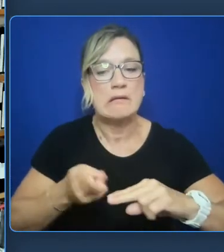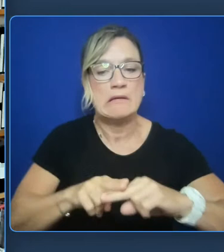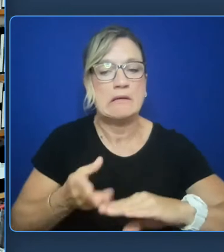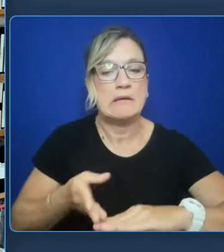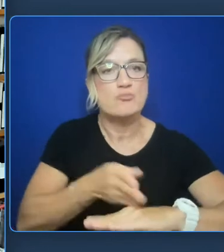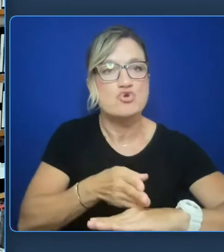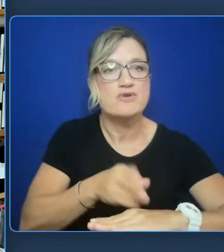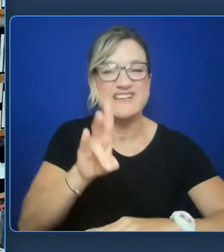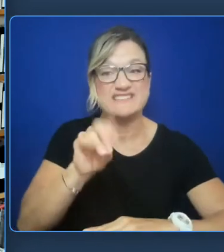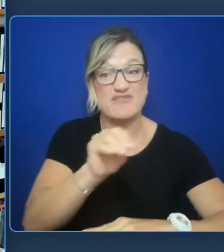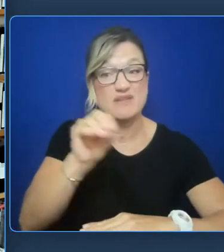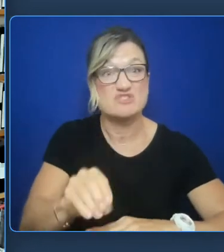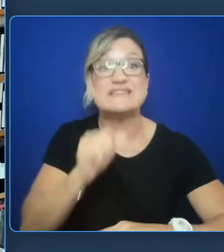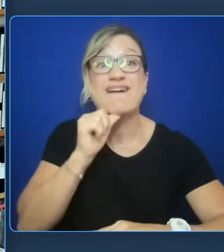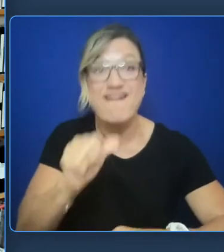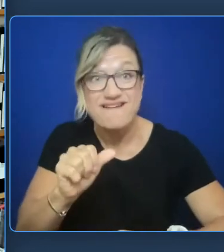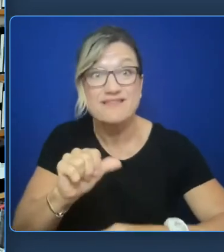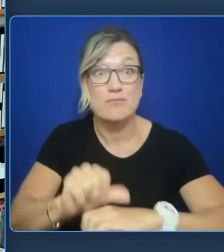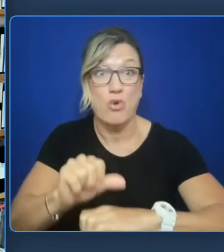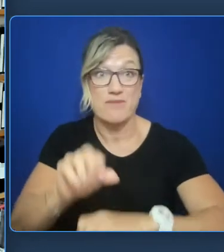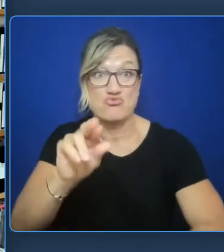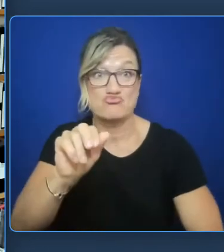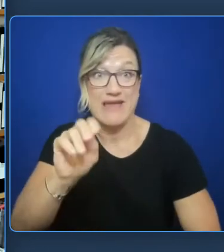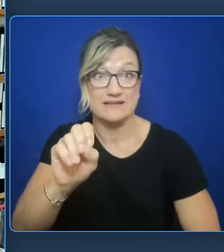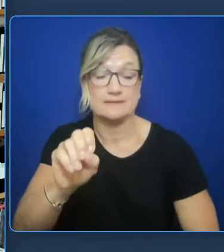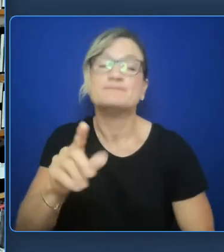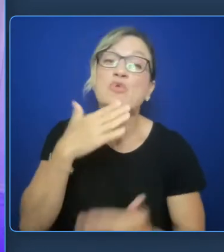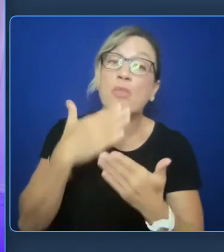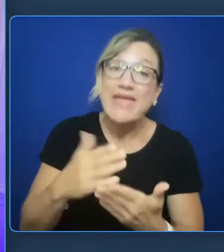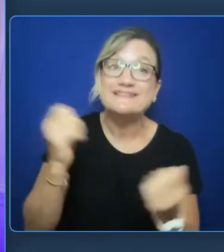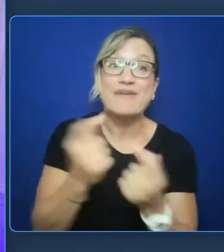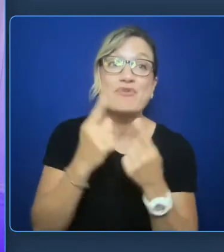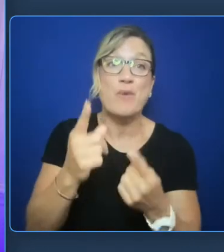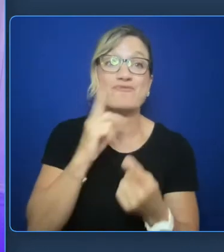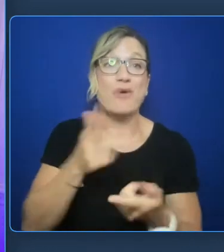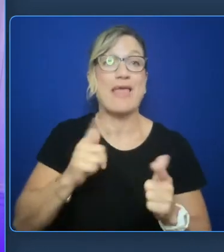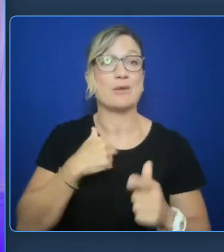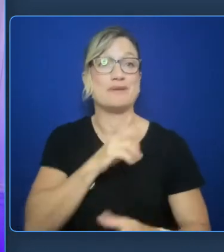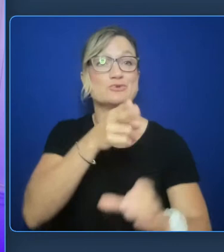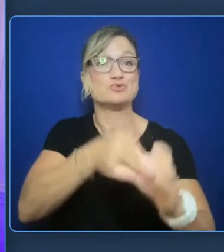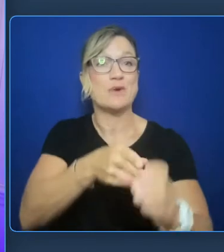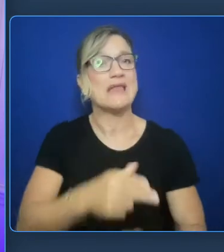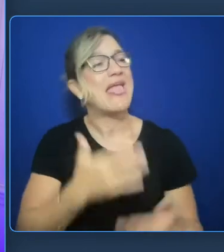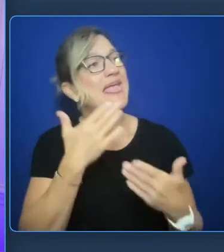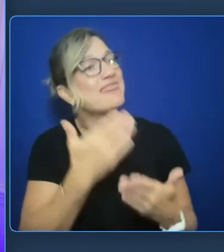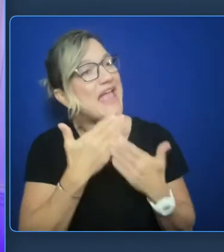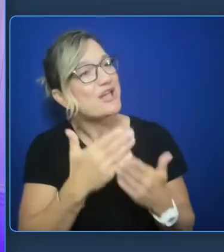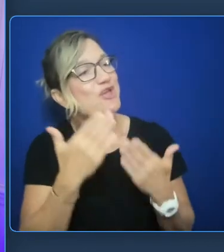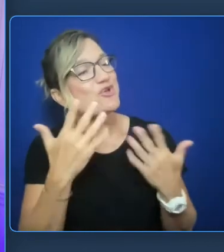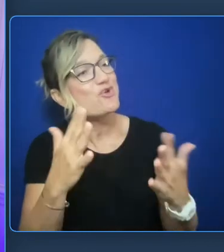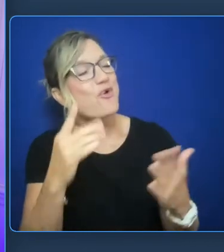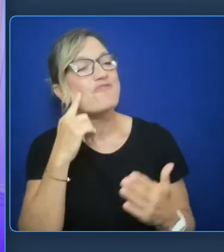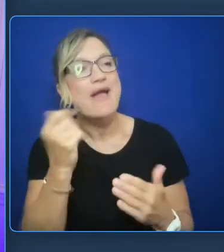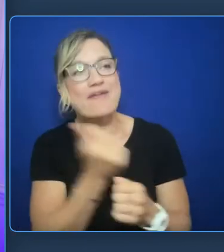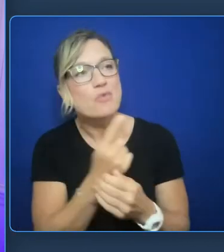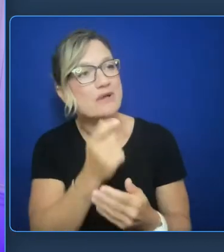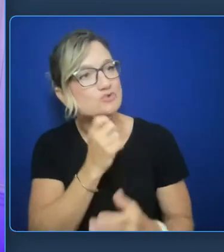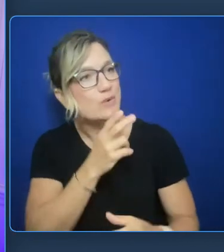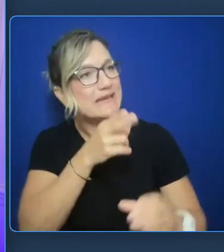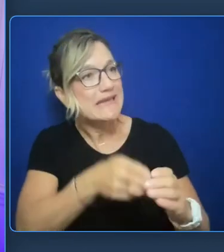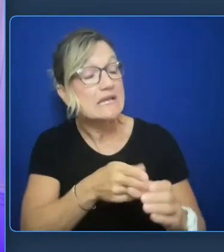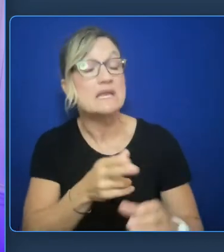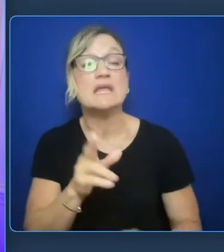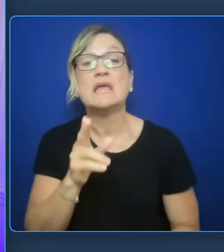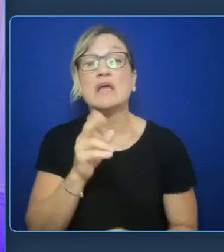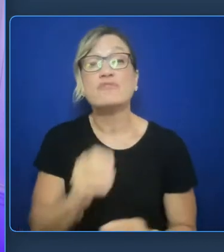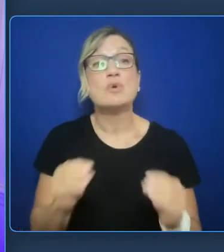Anyway, thank you all for inviting me to be with you today. Thank you so much, Joel. And thank you for everyone for joining. And just